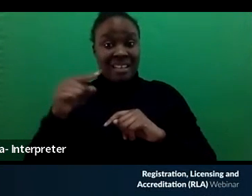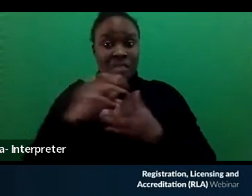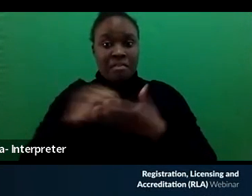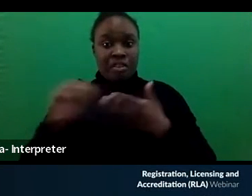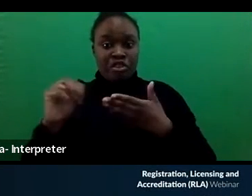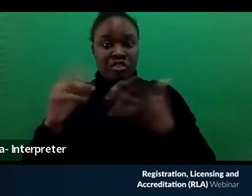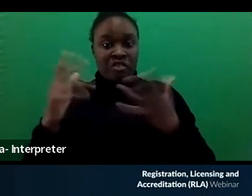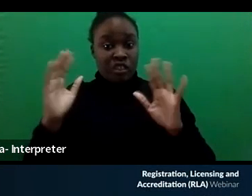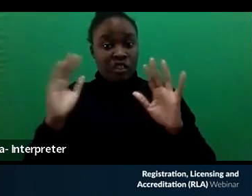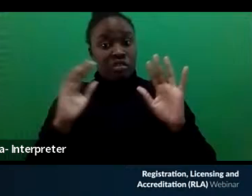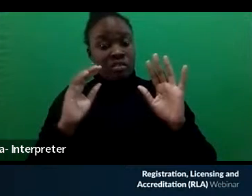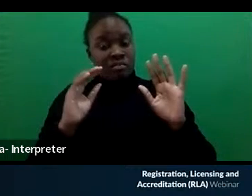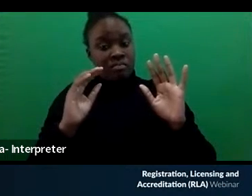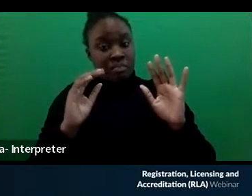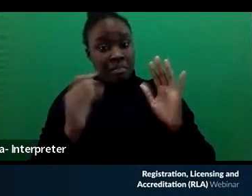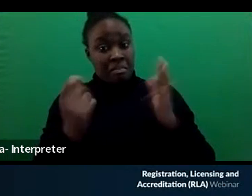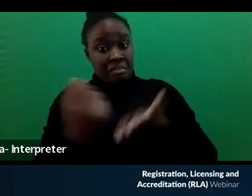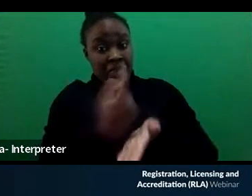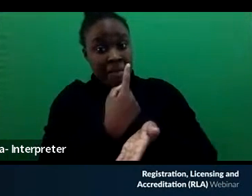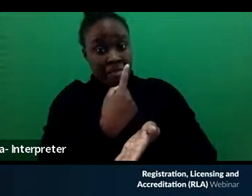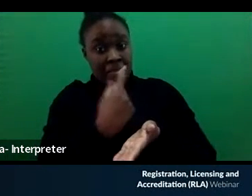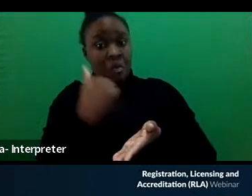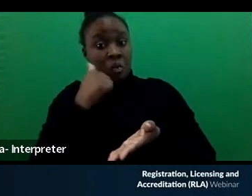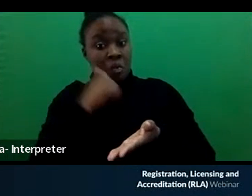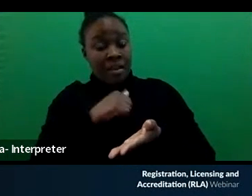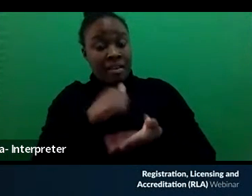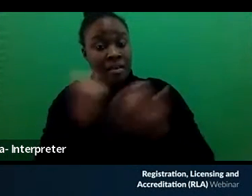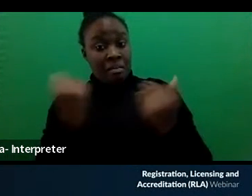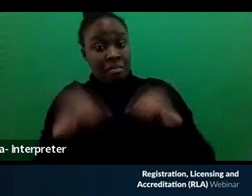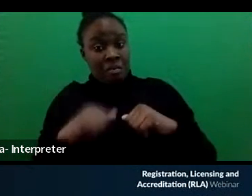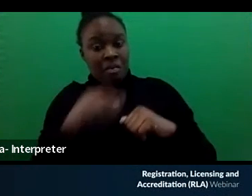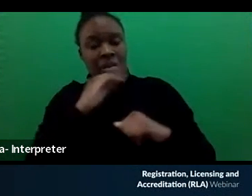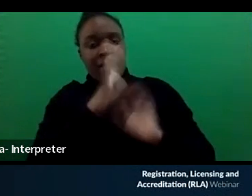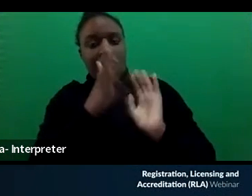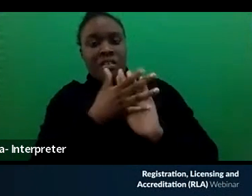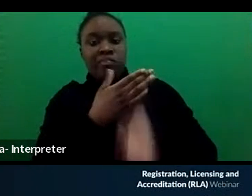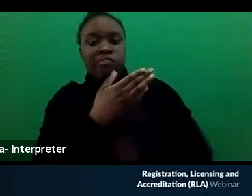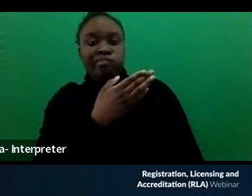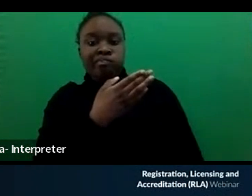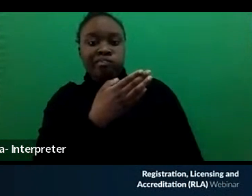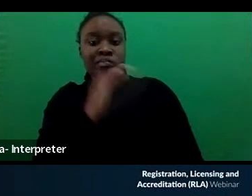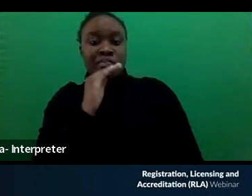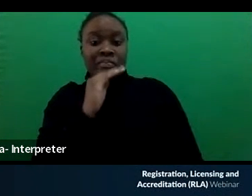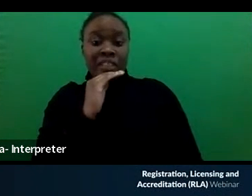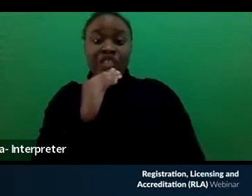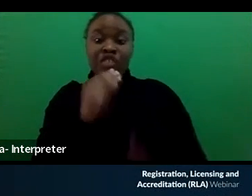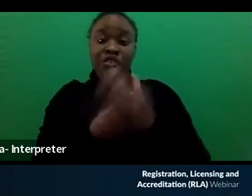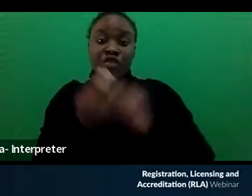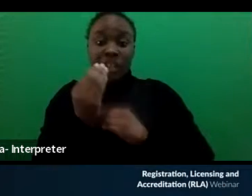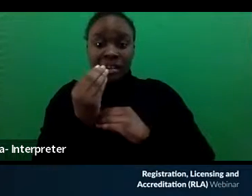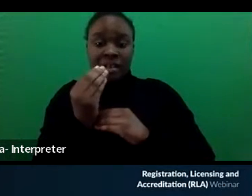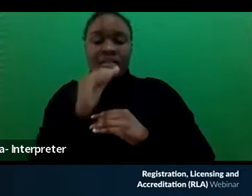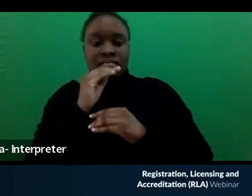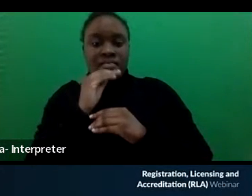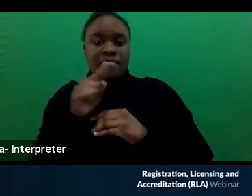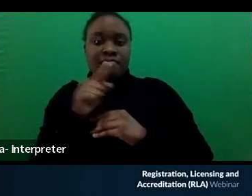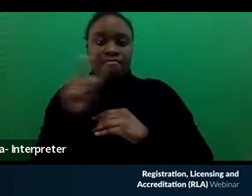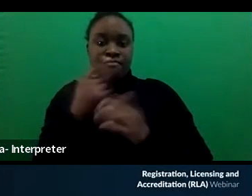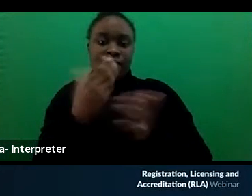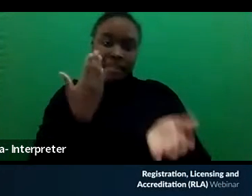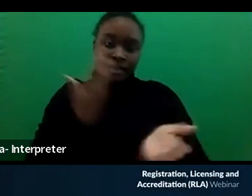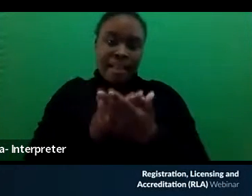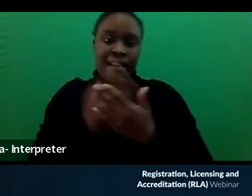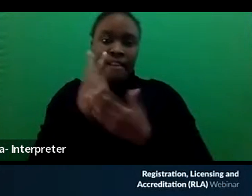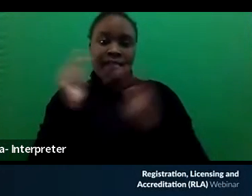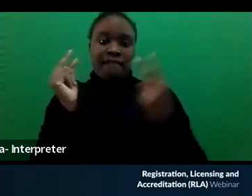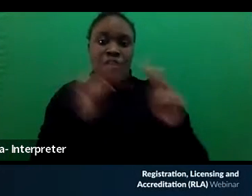issued upon approval will be on there. The trader or SIMI and as a trader will be able to view